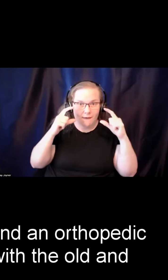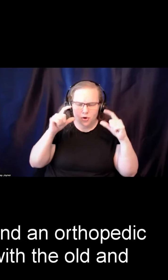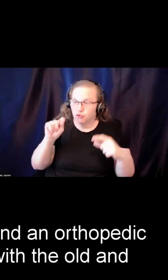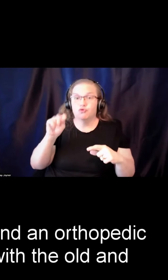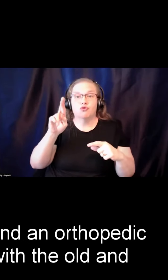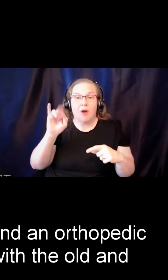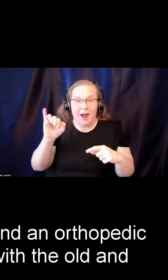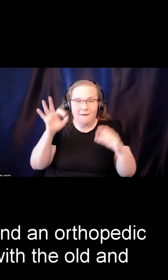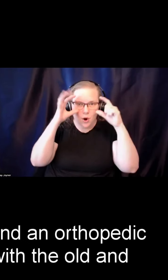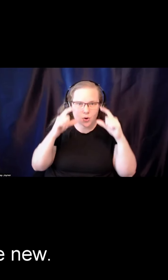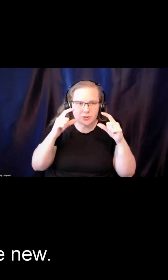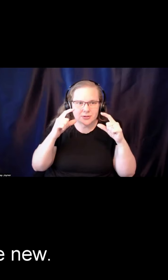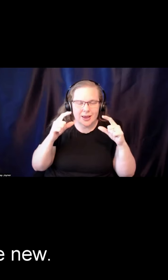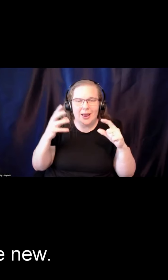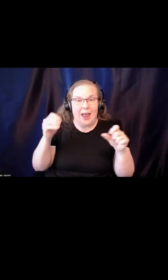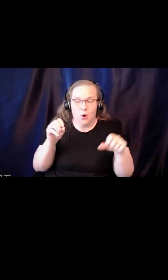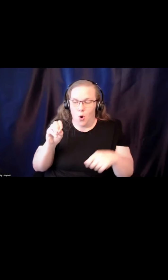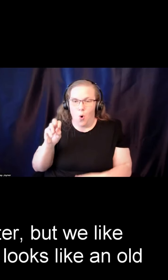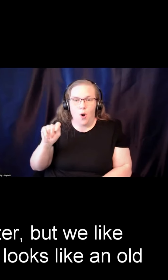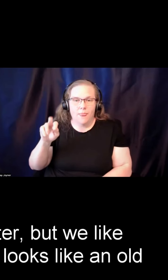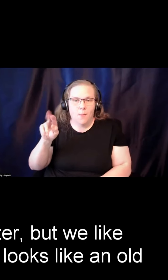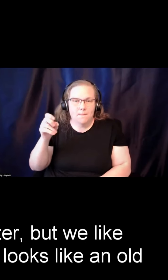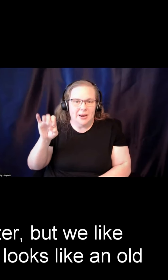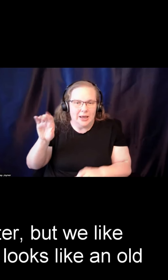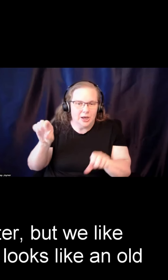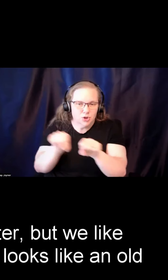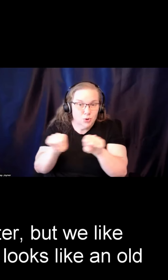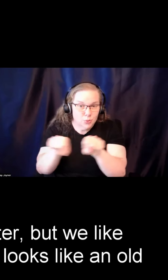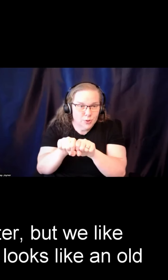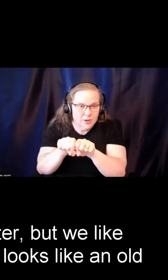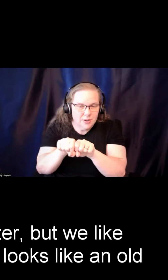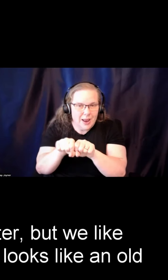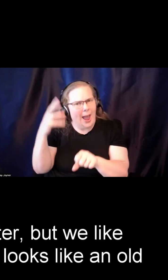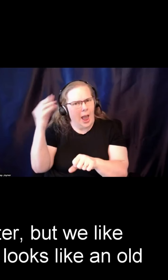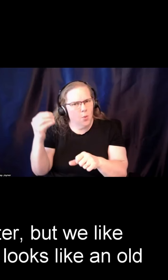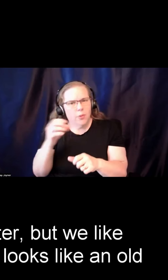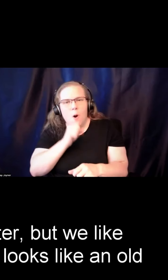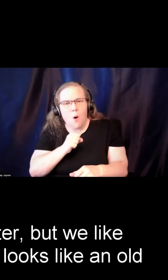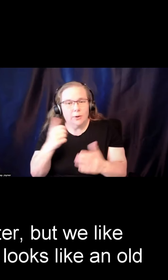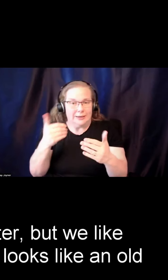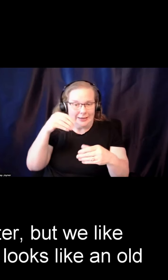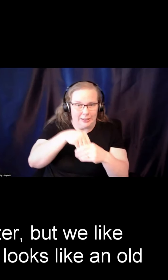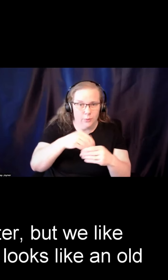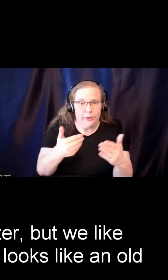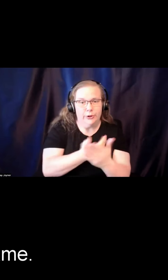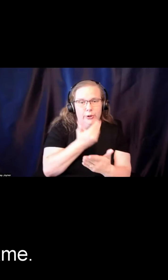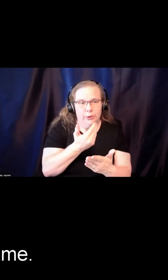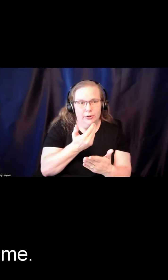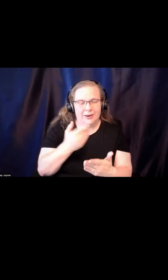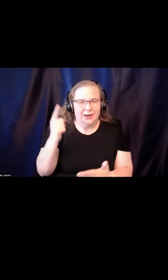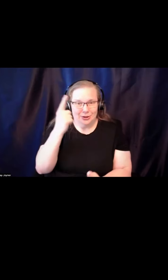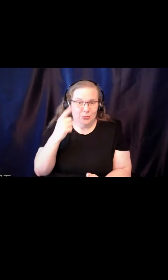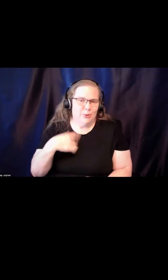who cries, in with the old and out with the new. She can't play Twister, but we like our mom, even if she looks like an old